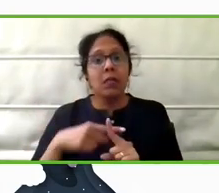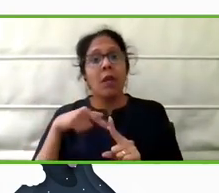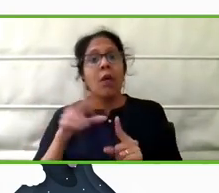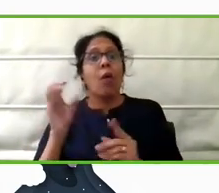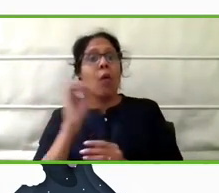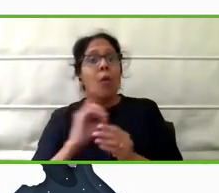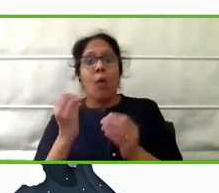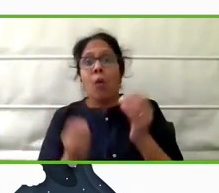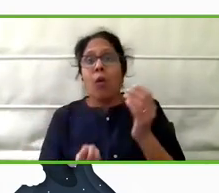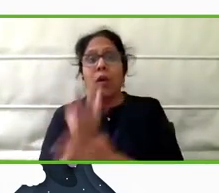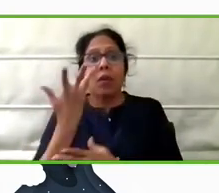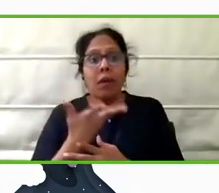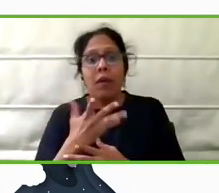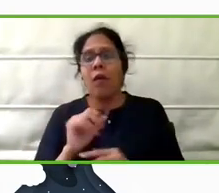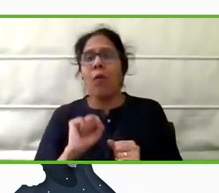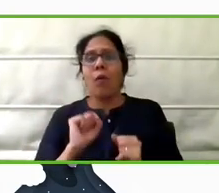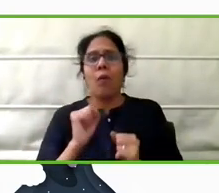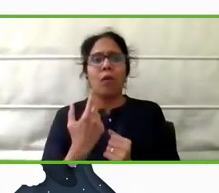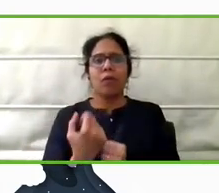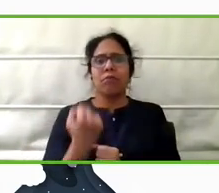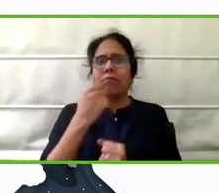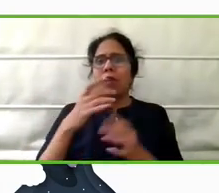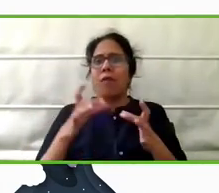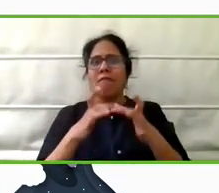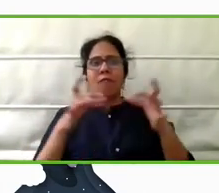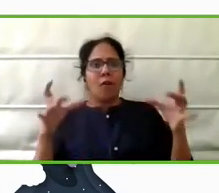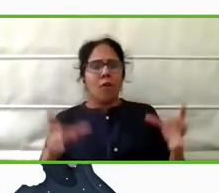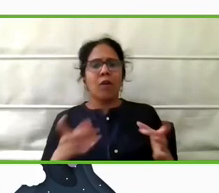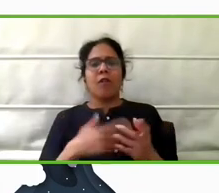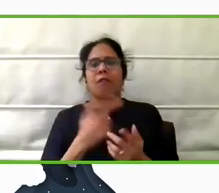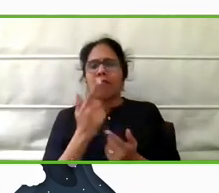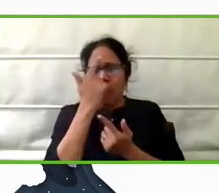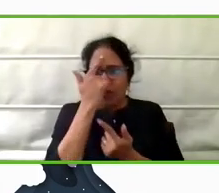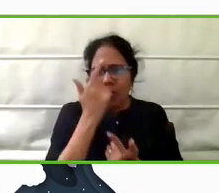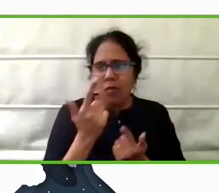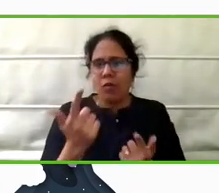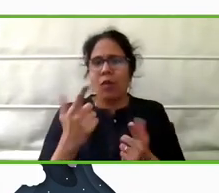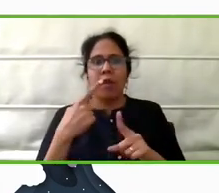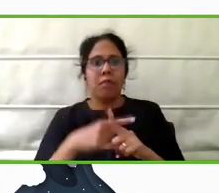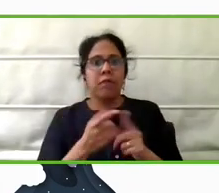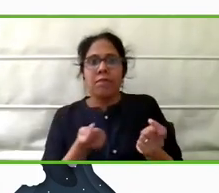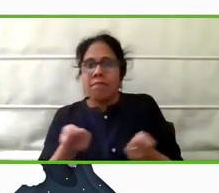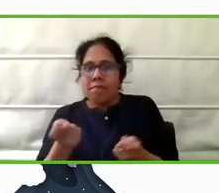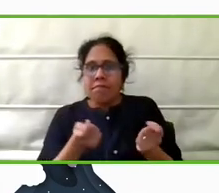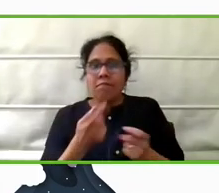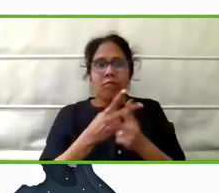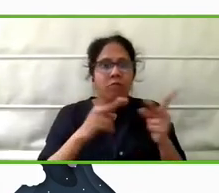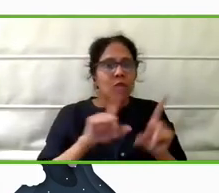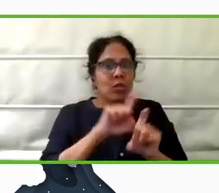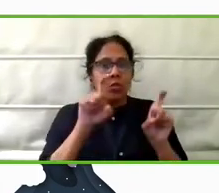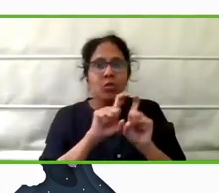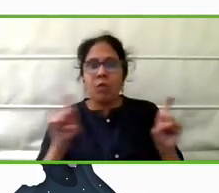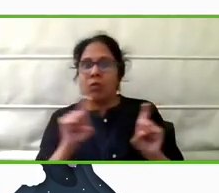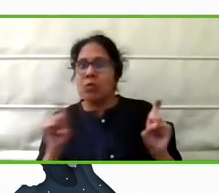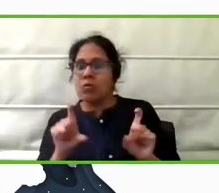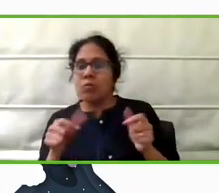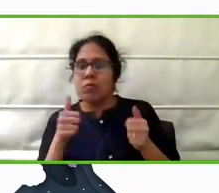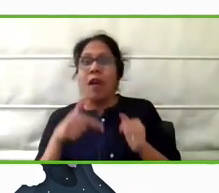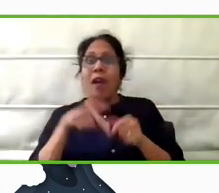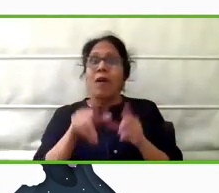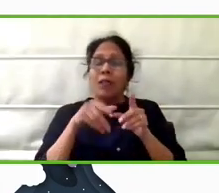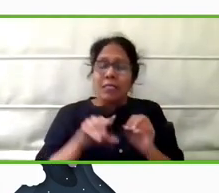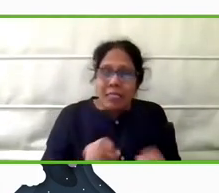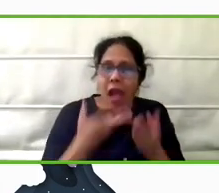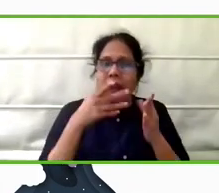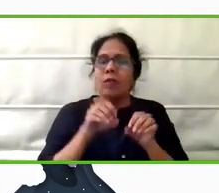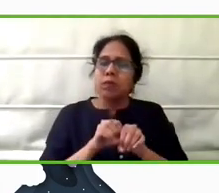on a bedrock of very, very high integrity and strong governance, which just becomes a great launch pad from which to do exciting things as we